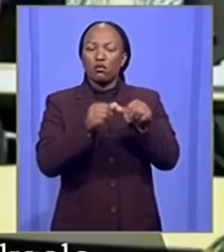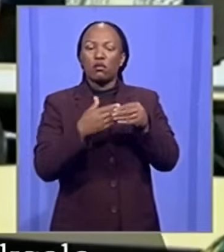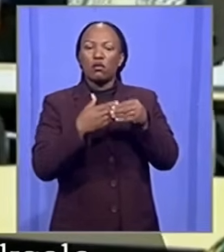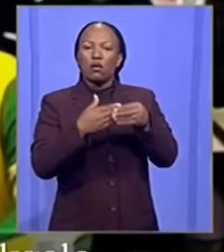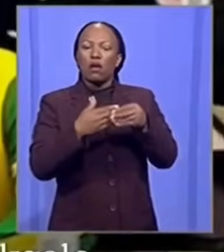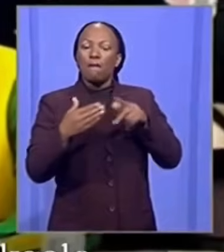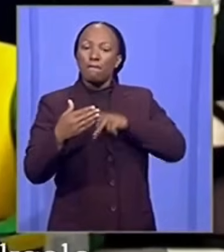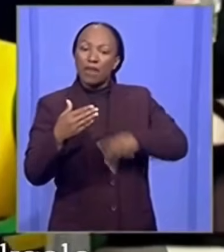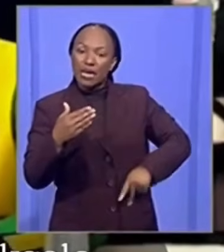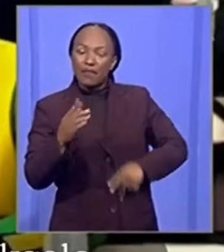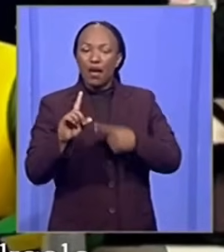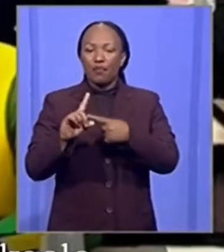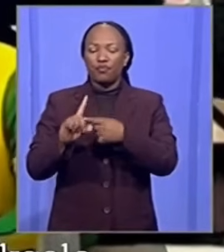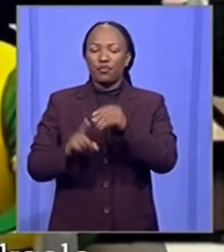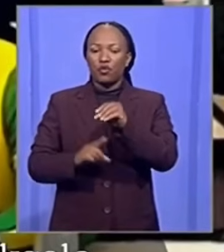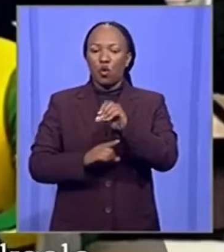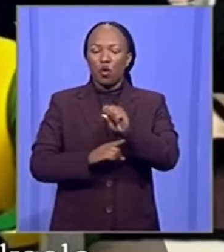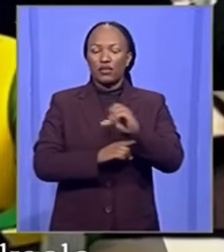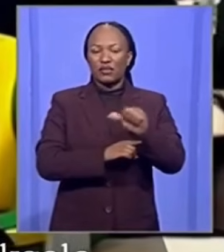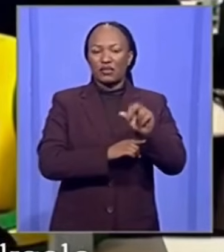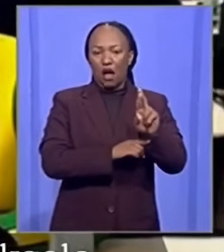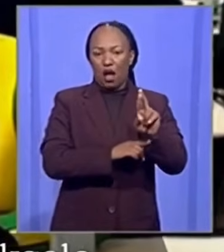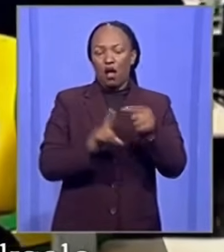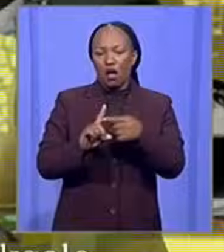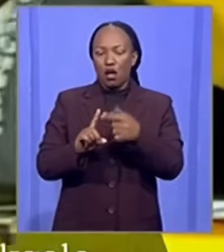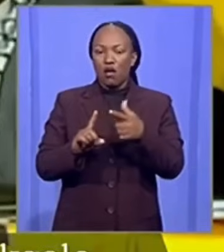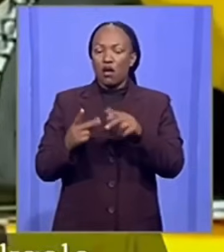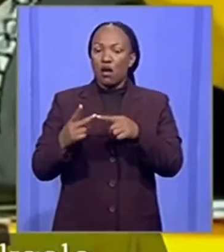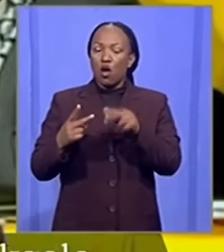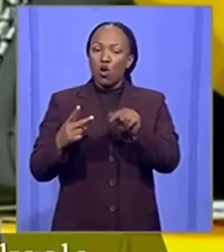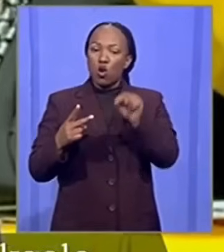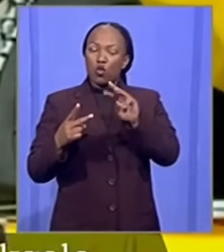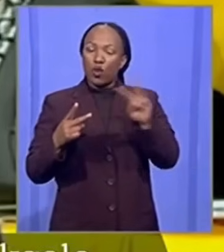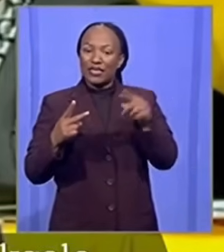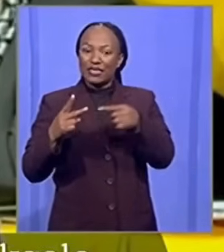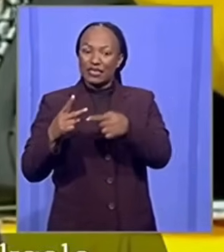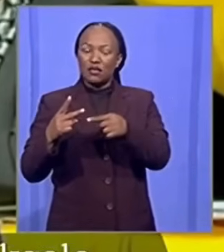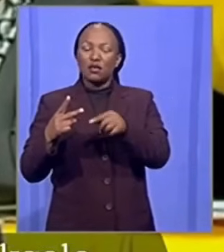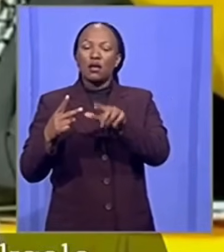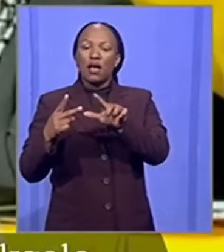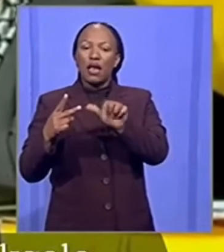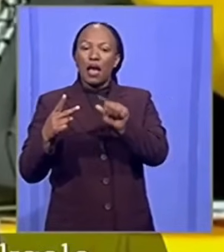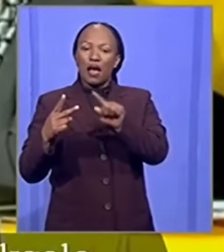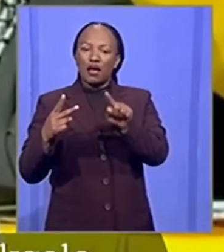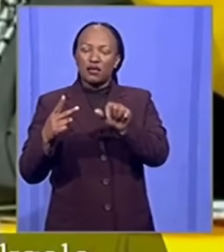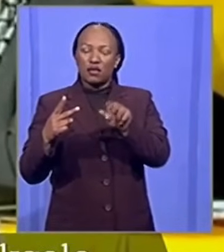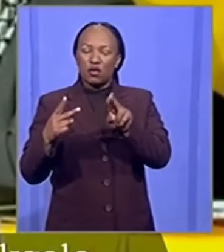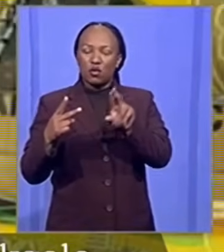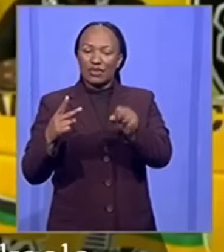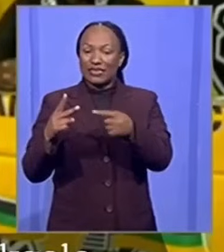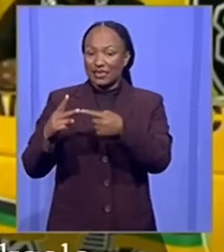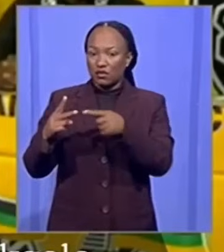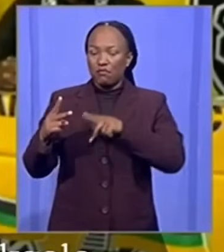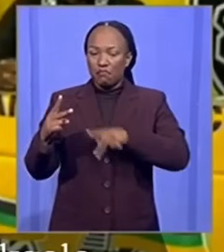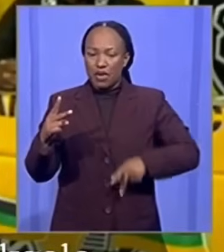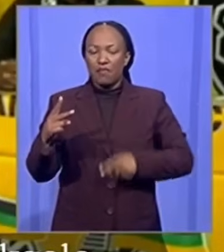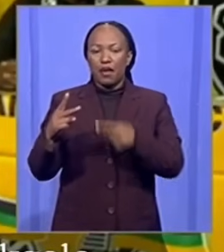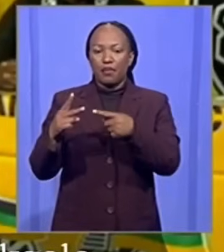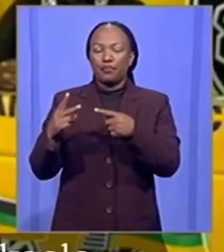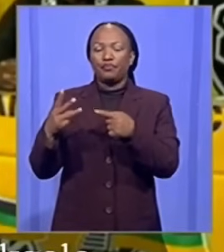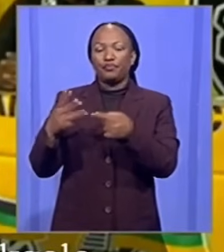Maboyane. Northwest e kgethile motlatsamodula setulo wa Mokga Lazarus Mokgosi ho ba tonakgolo. Mpumalanga